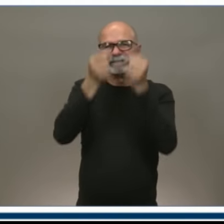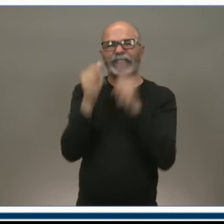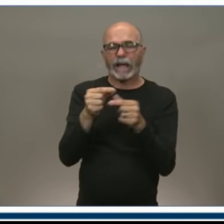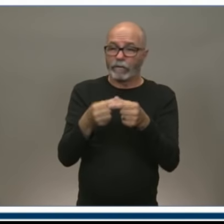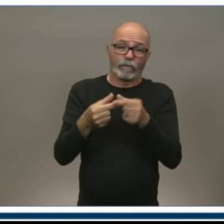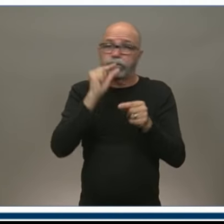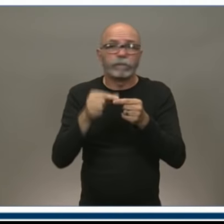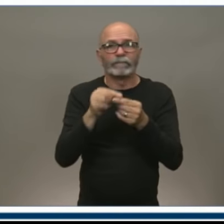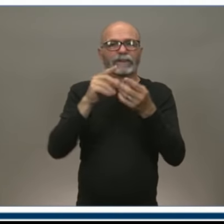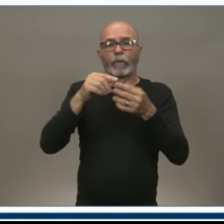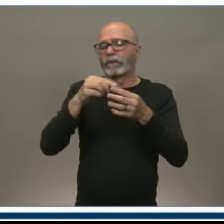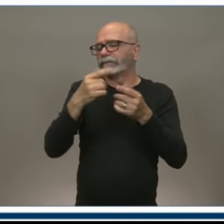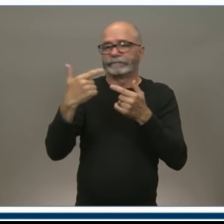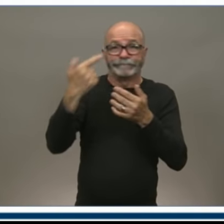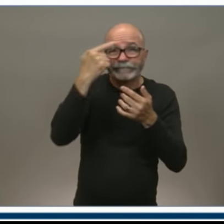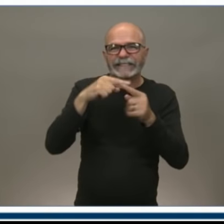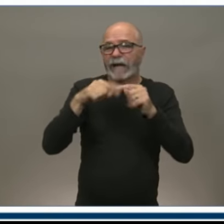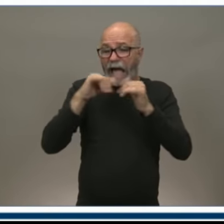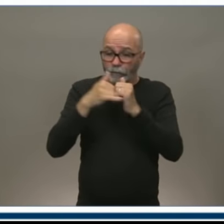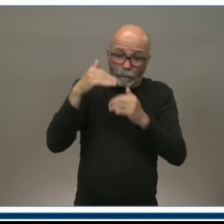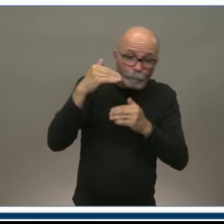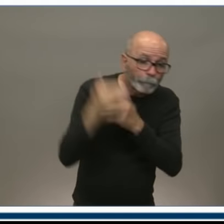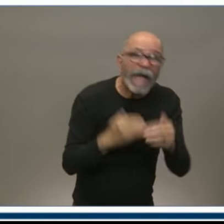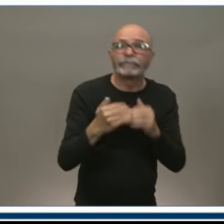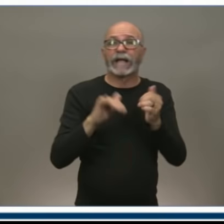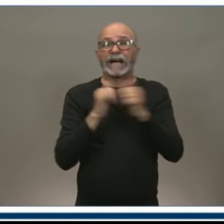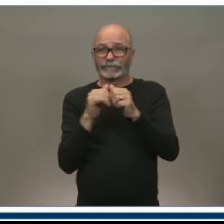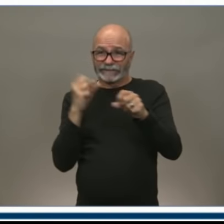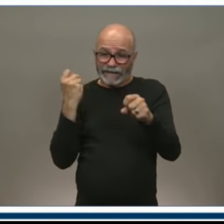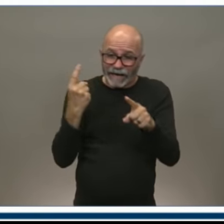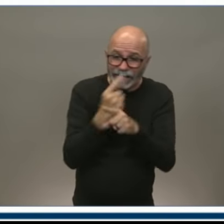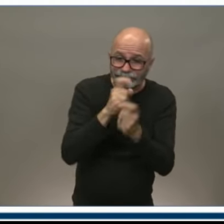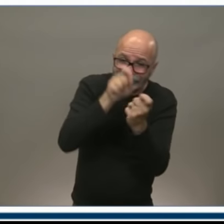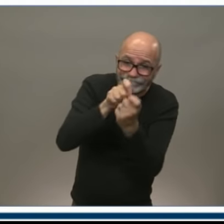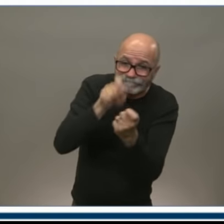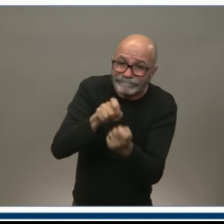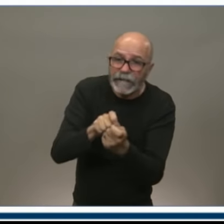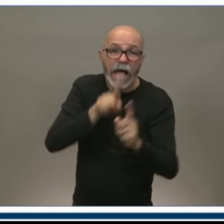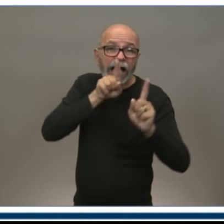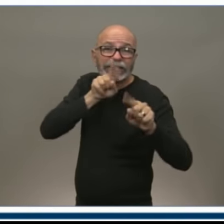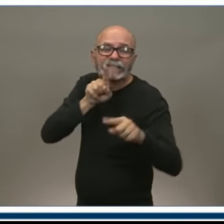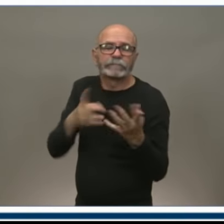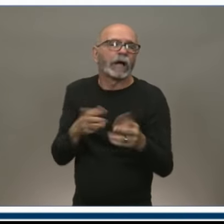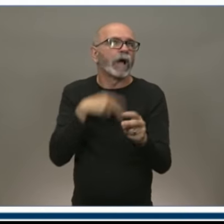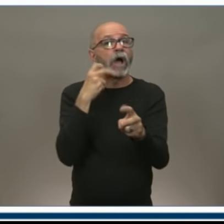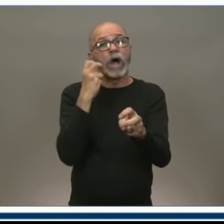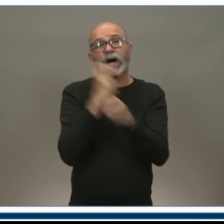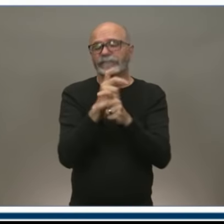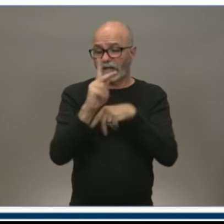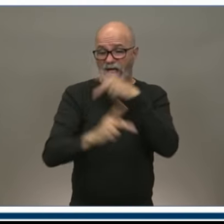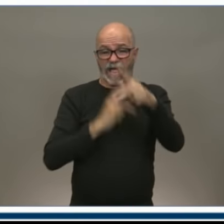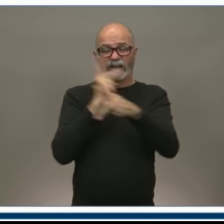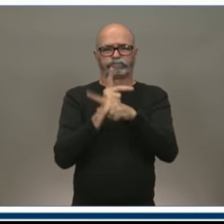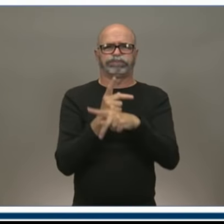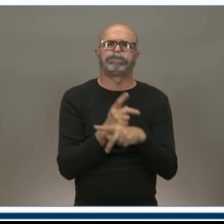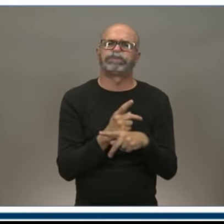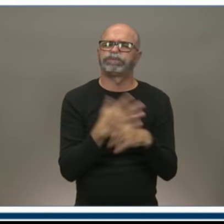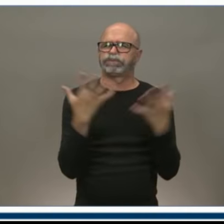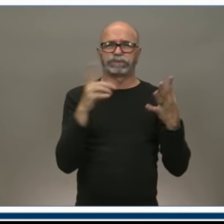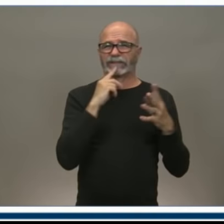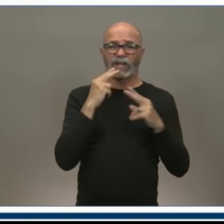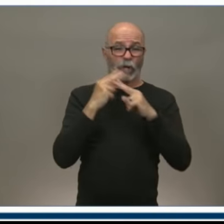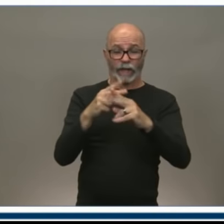the large numbers of people and give accurate enough results. So ultimately, this type of testing wouldn't allow us to remove